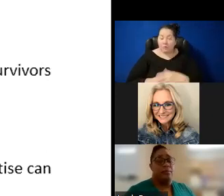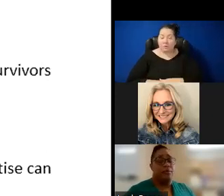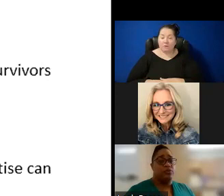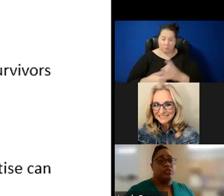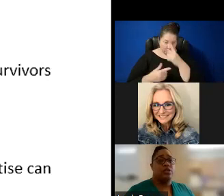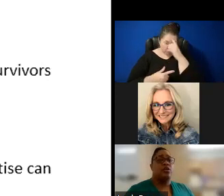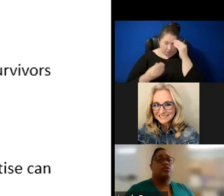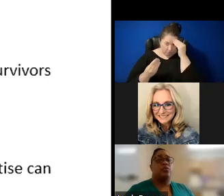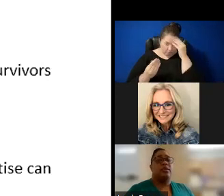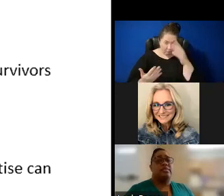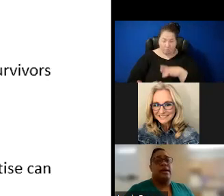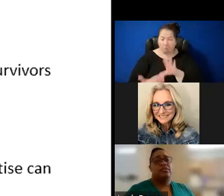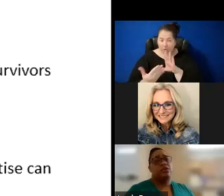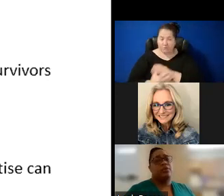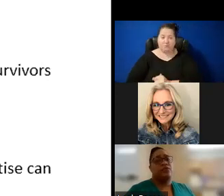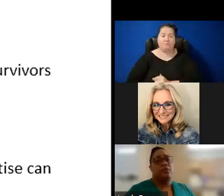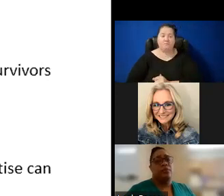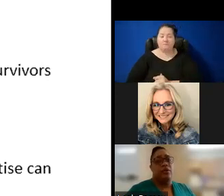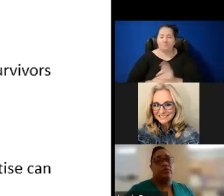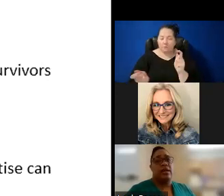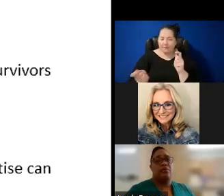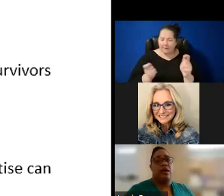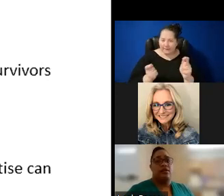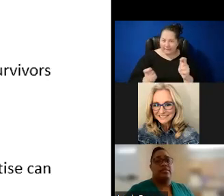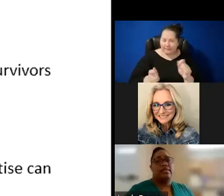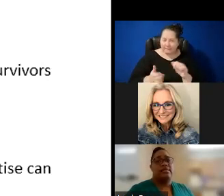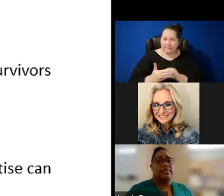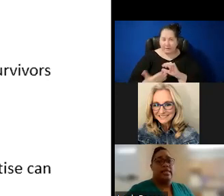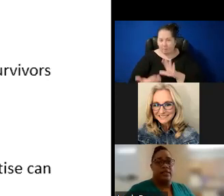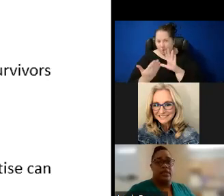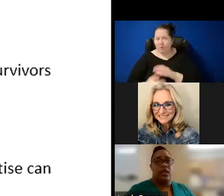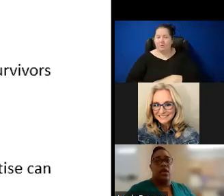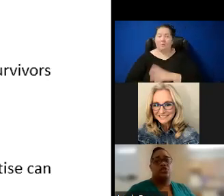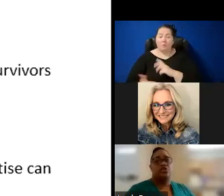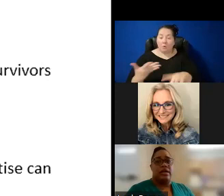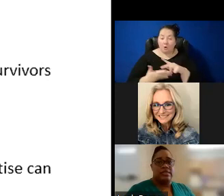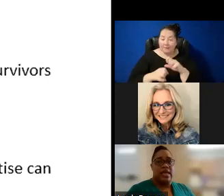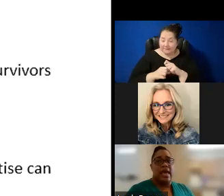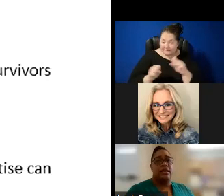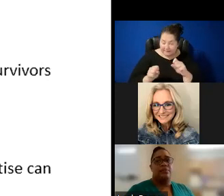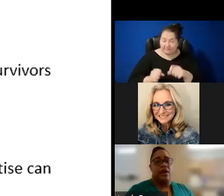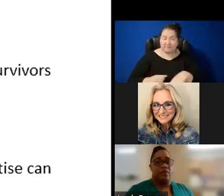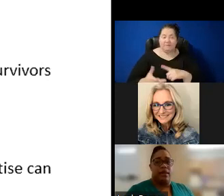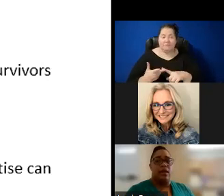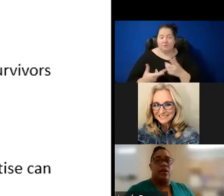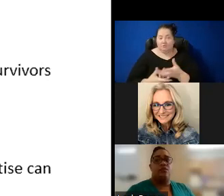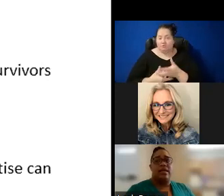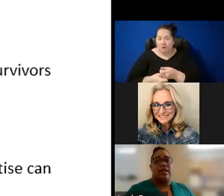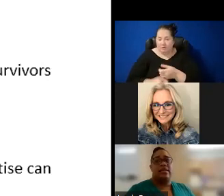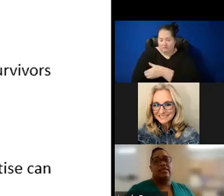trauma-informed approach. So we adapt a trauma-informed approach that prioritizes safety, trust, and